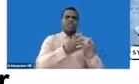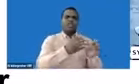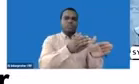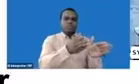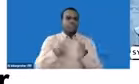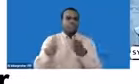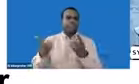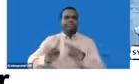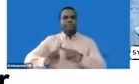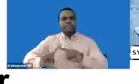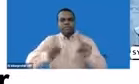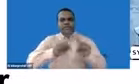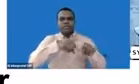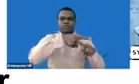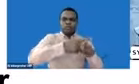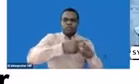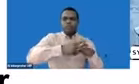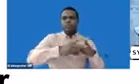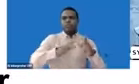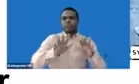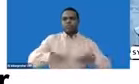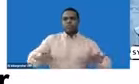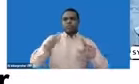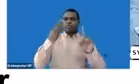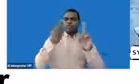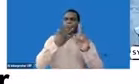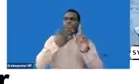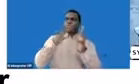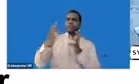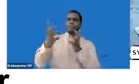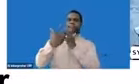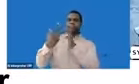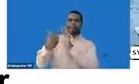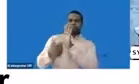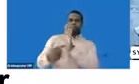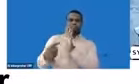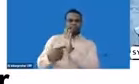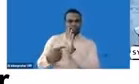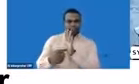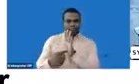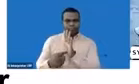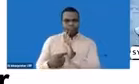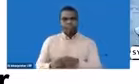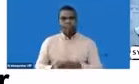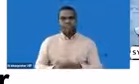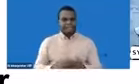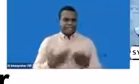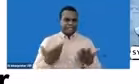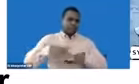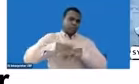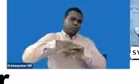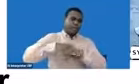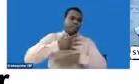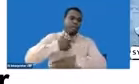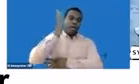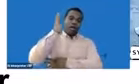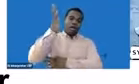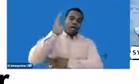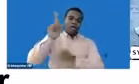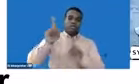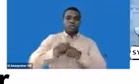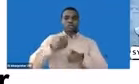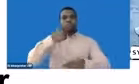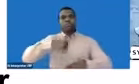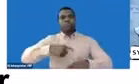like a politician when responding to that, but it's not a yes or no 52% kind of answer to that.